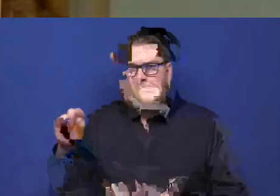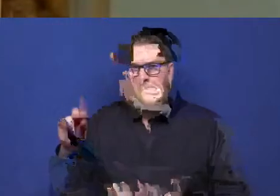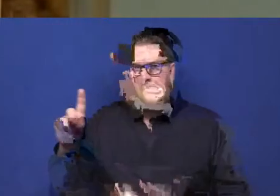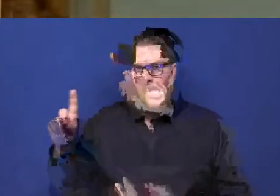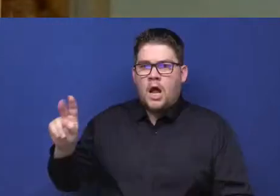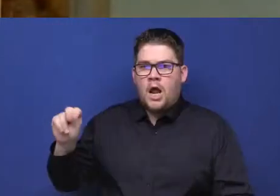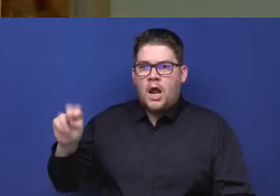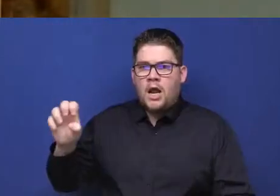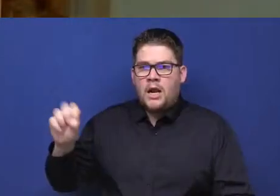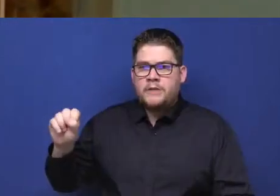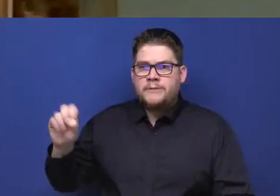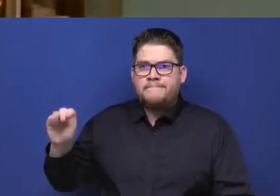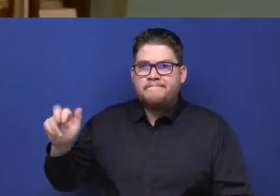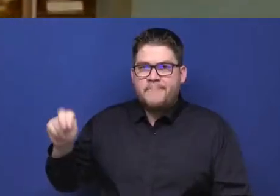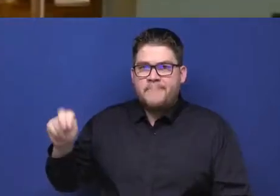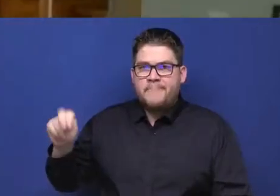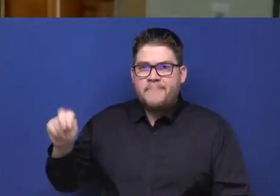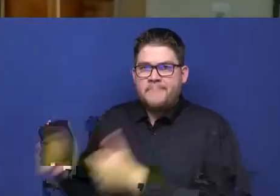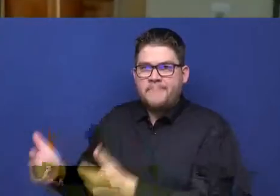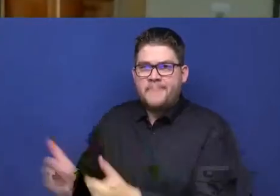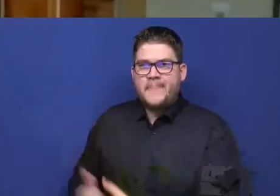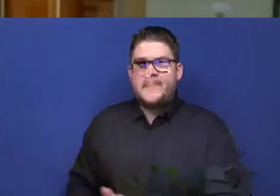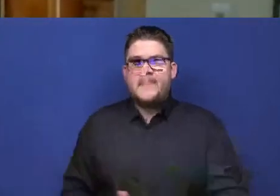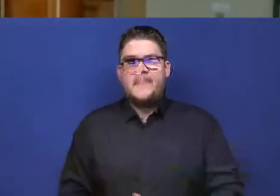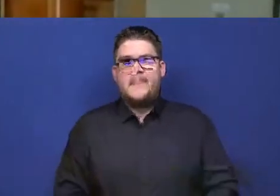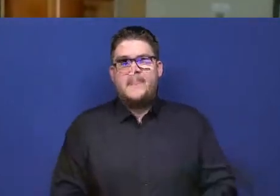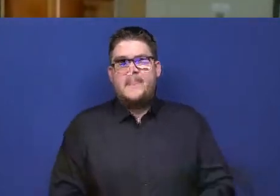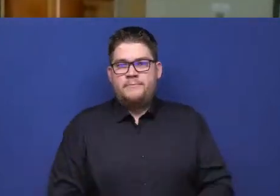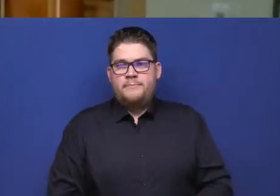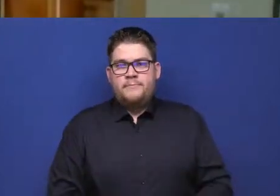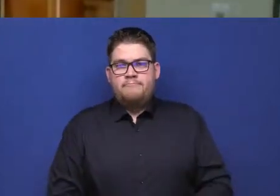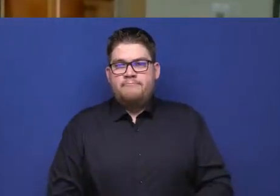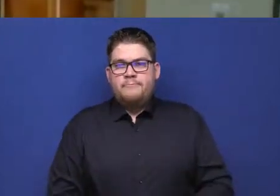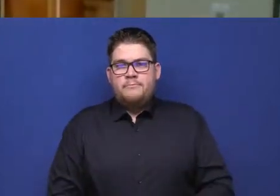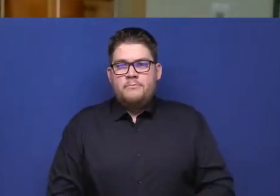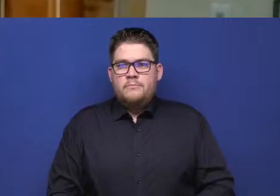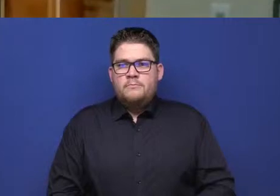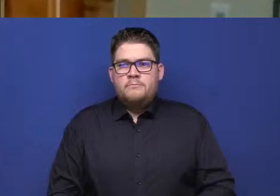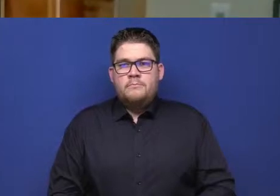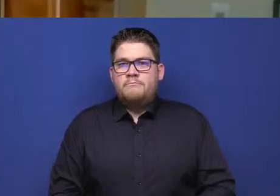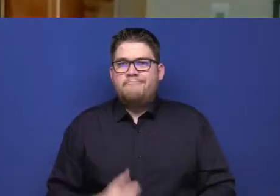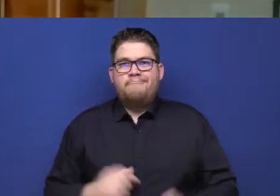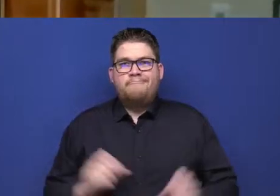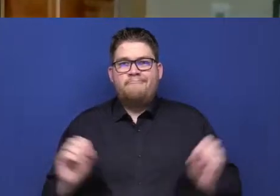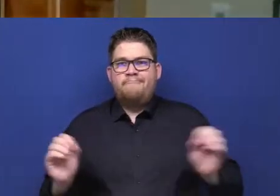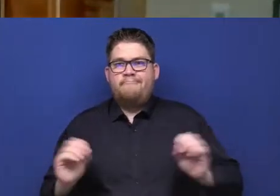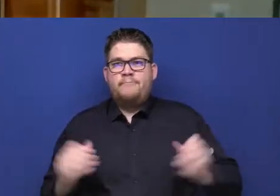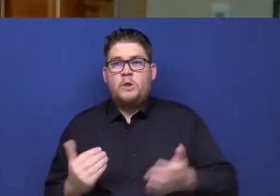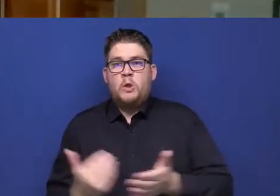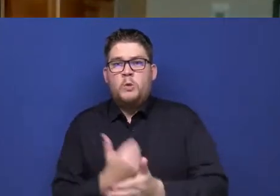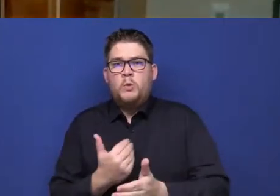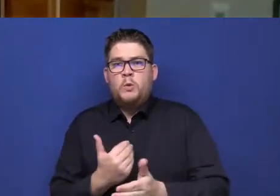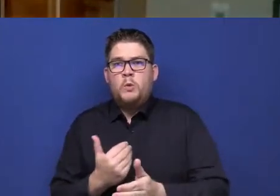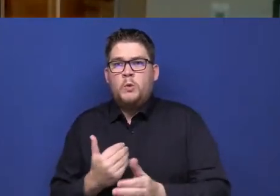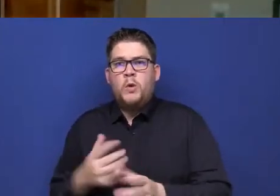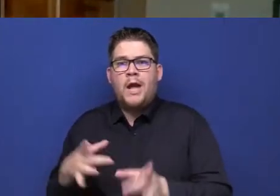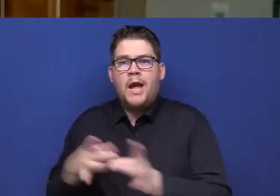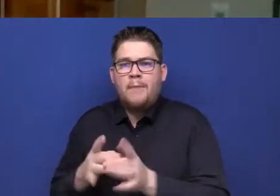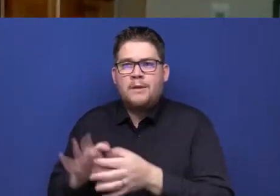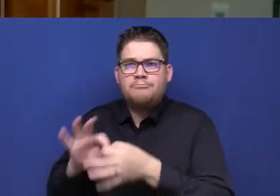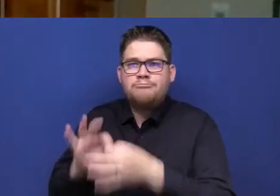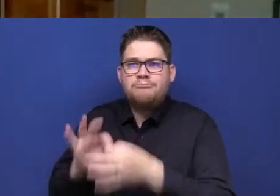removed from that. I'll have to get back to you with that information. Sorry. I think they're making good progress, but I'm not able to give you a